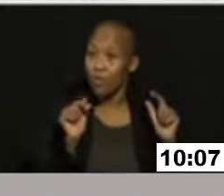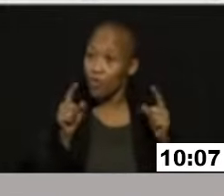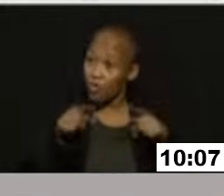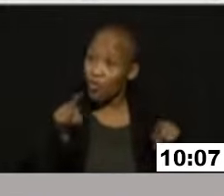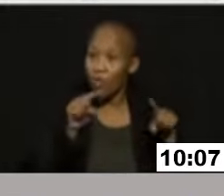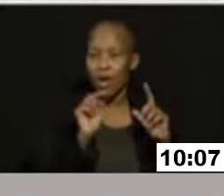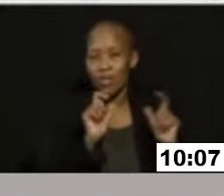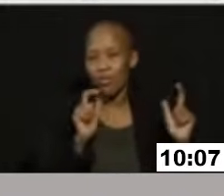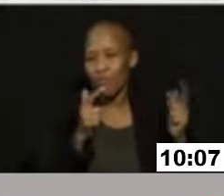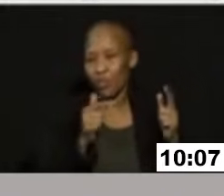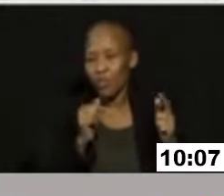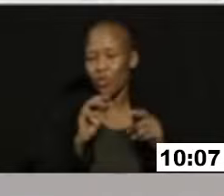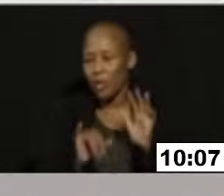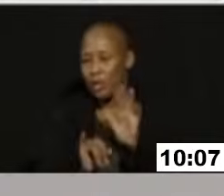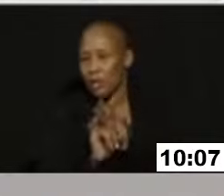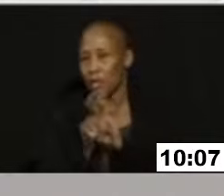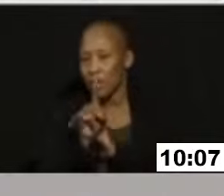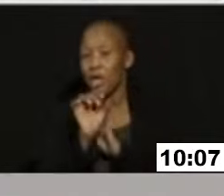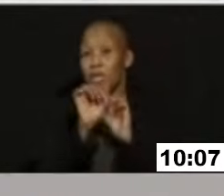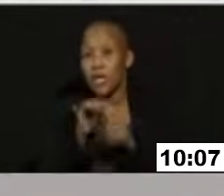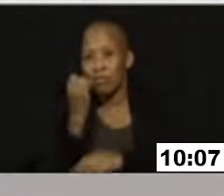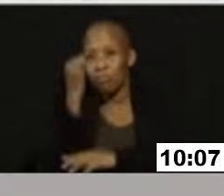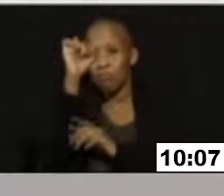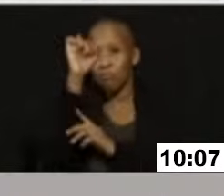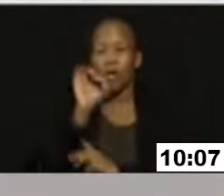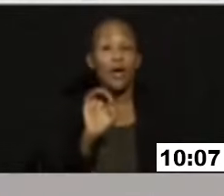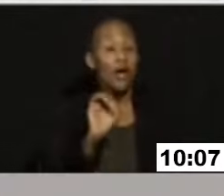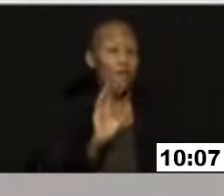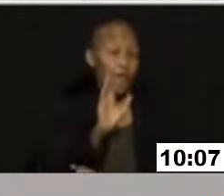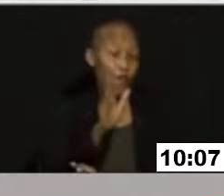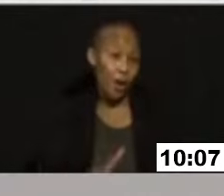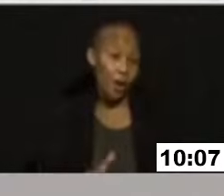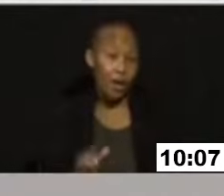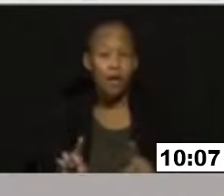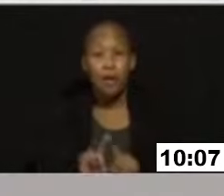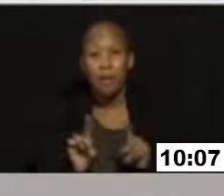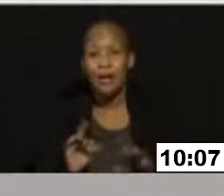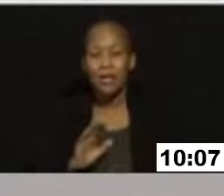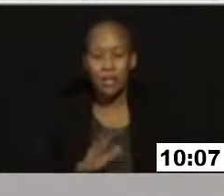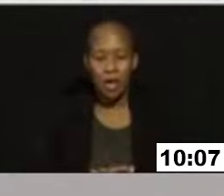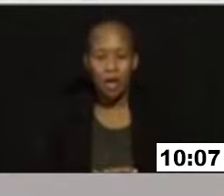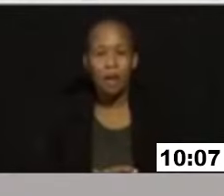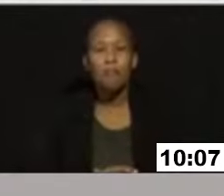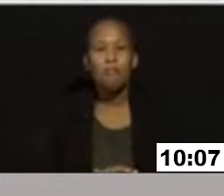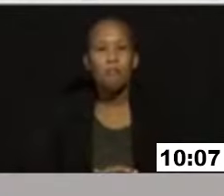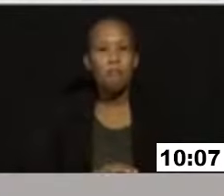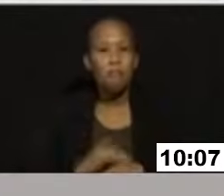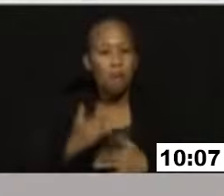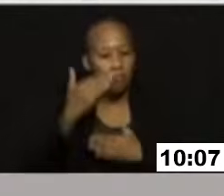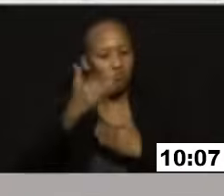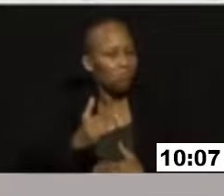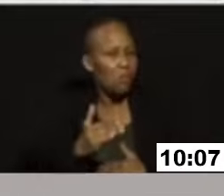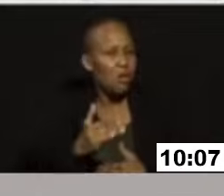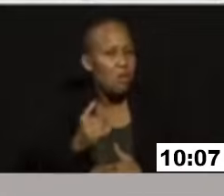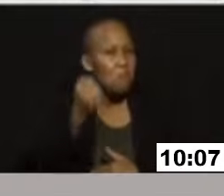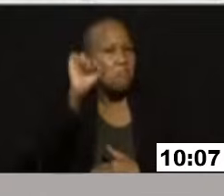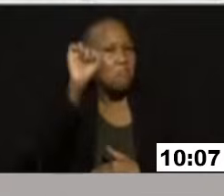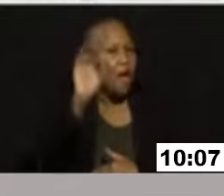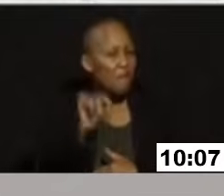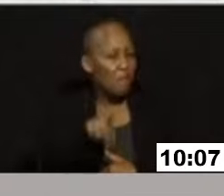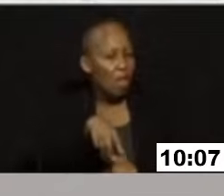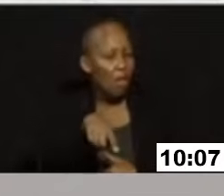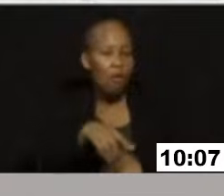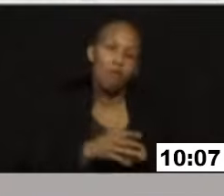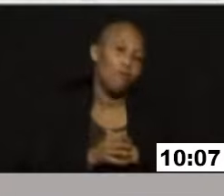be that there would be an objection, but there is an objection, and the time period that passed between receiving